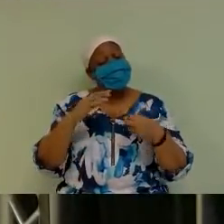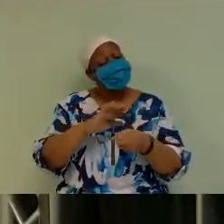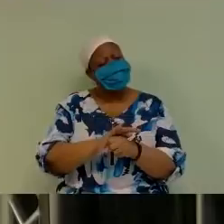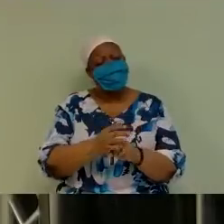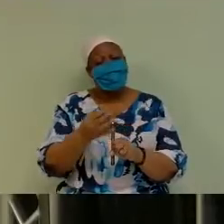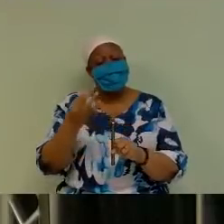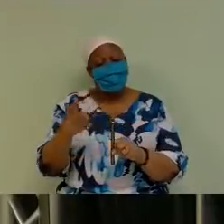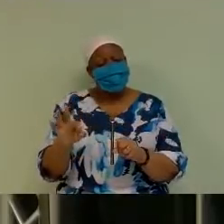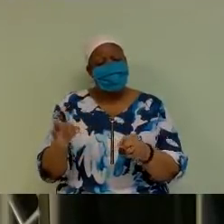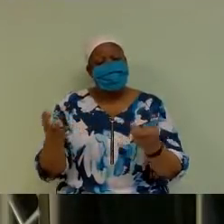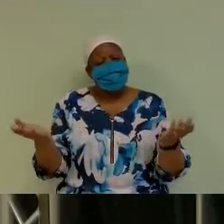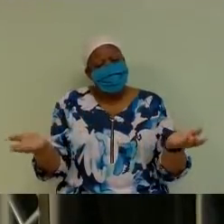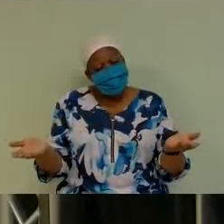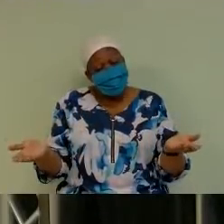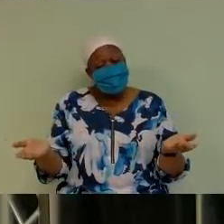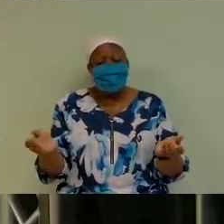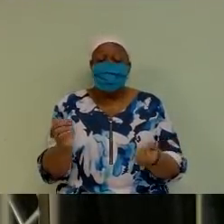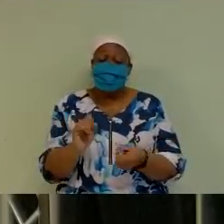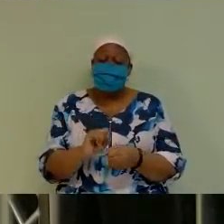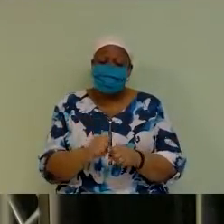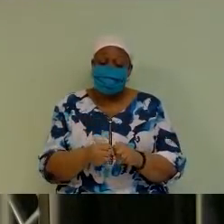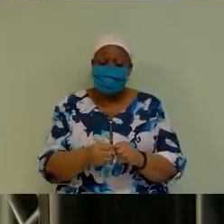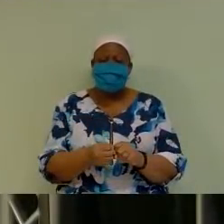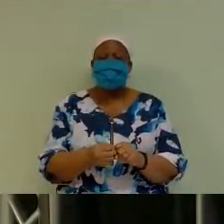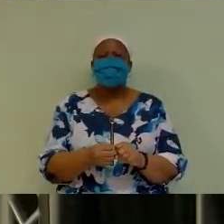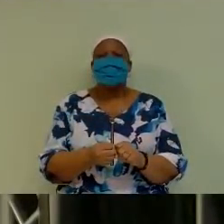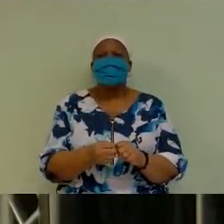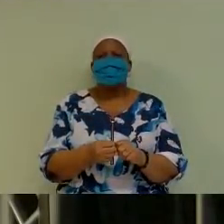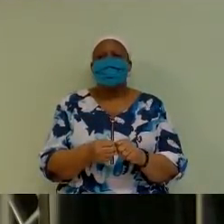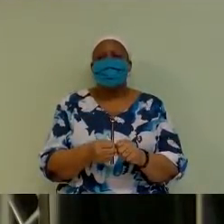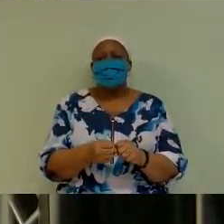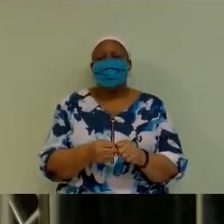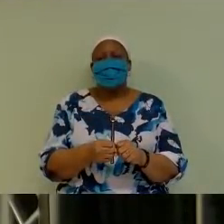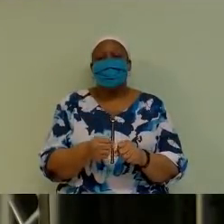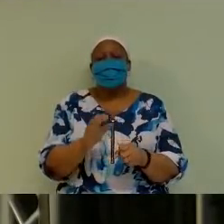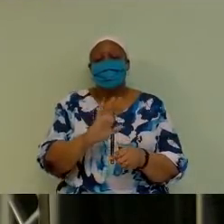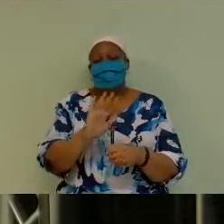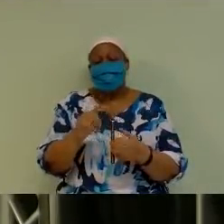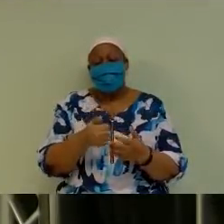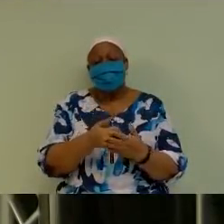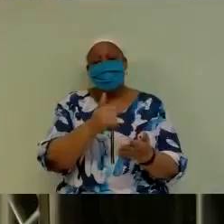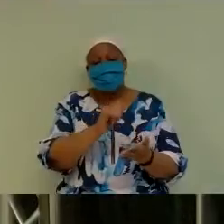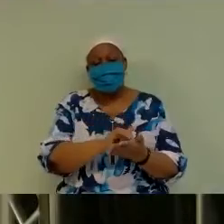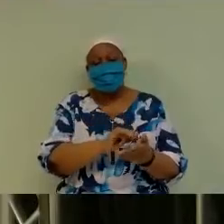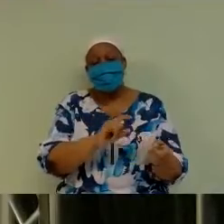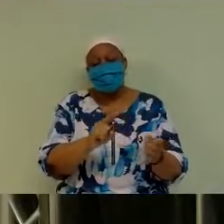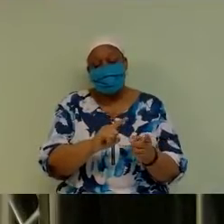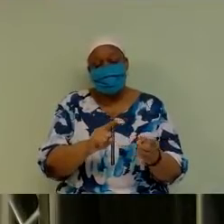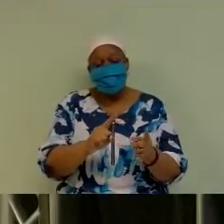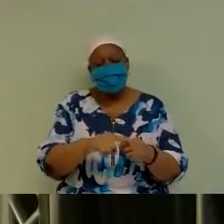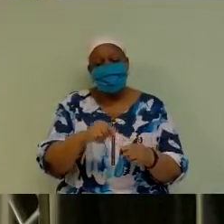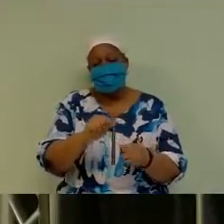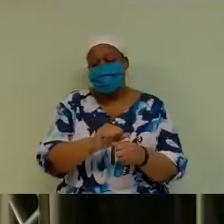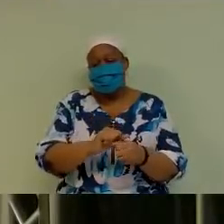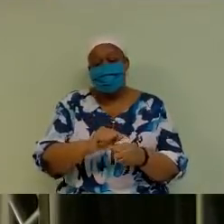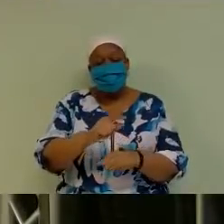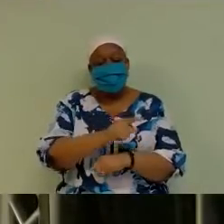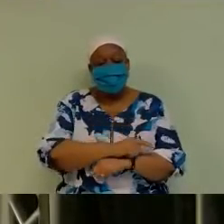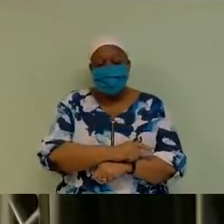the COVID-19 pandemic, and its impacts on our everyday